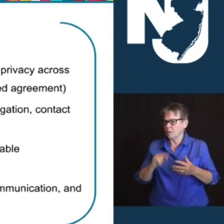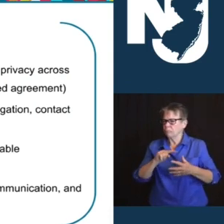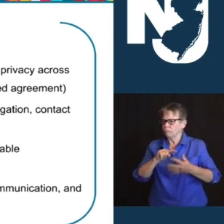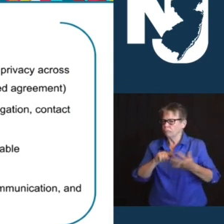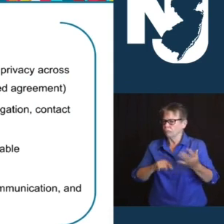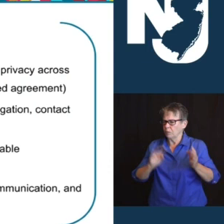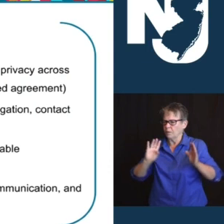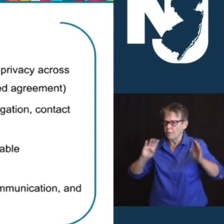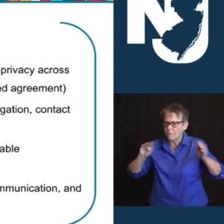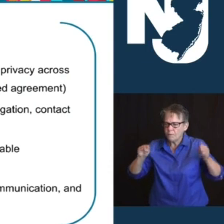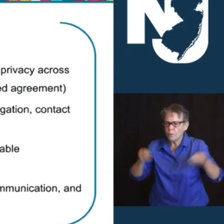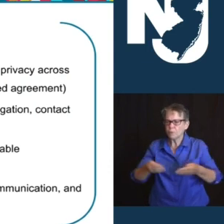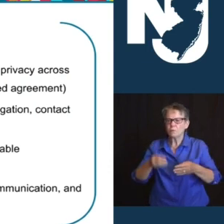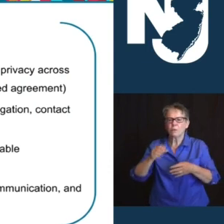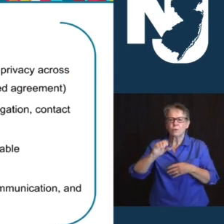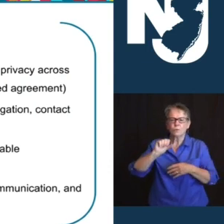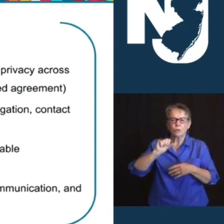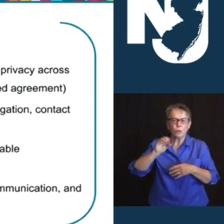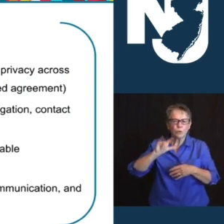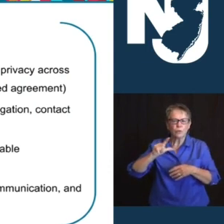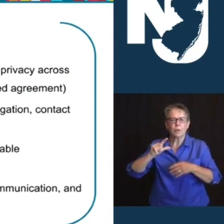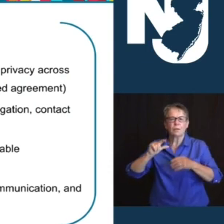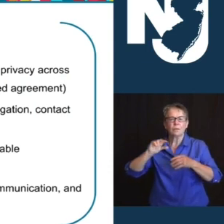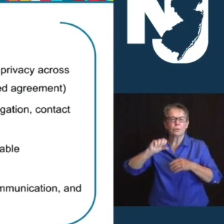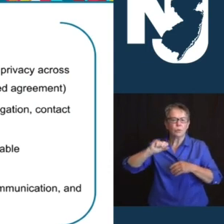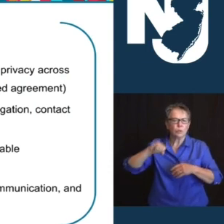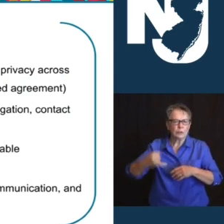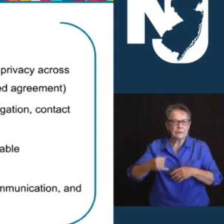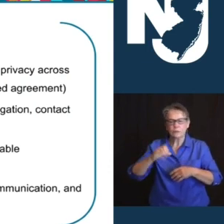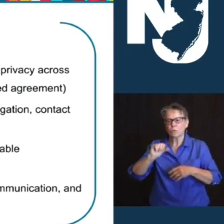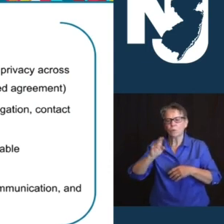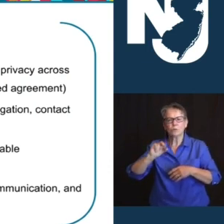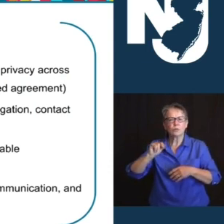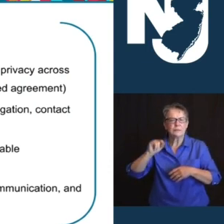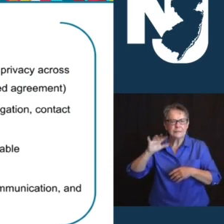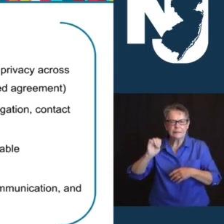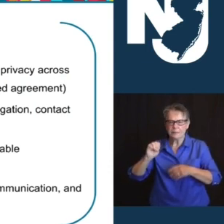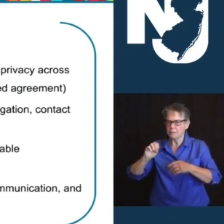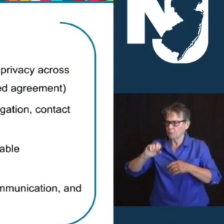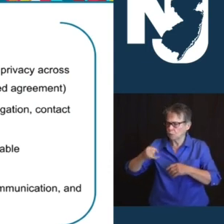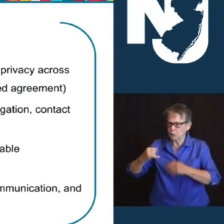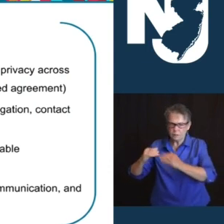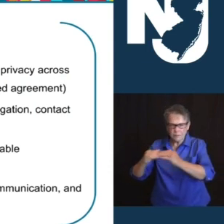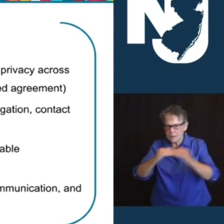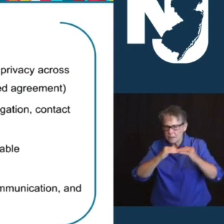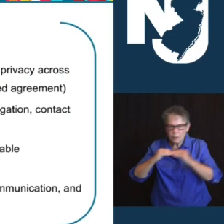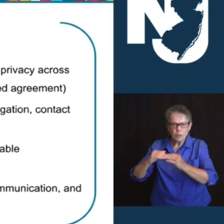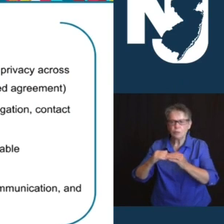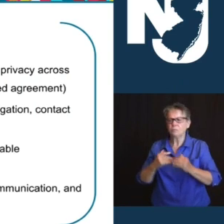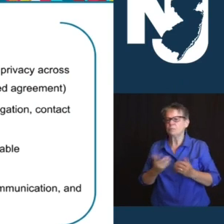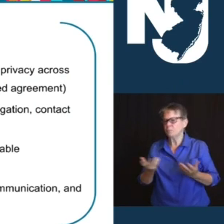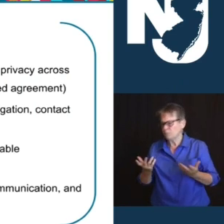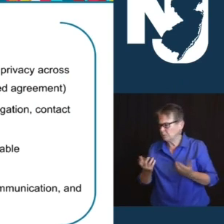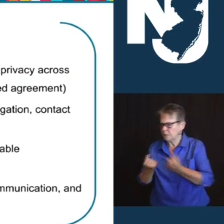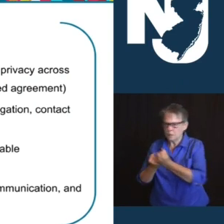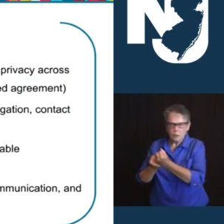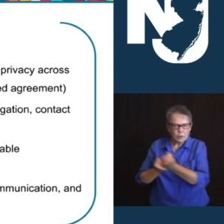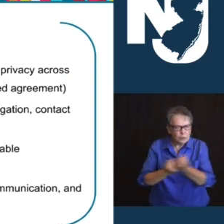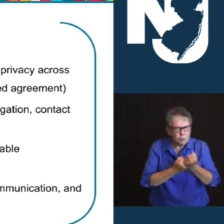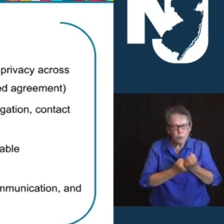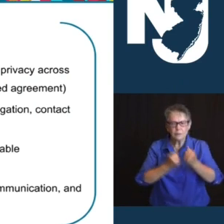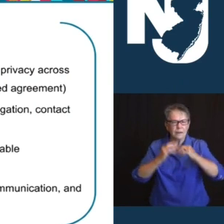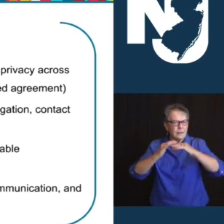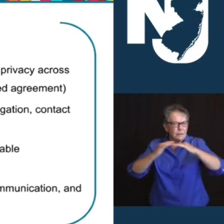The needs of the people of New Jersey and their diverse populations are similar to, but not identical to, every other